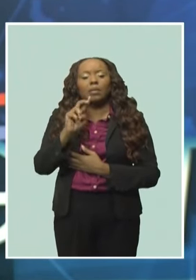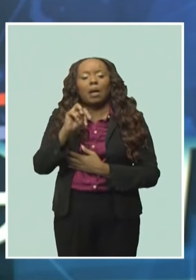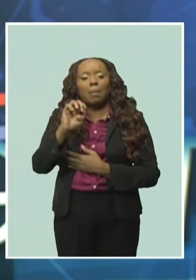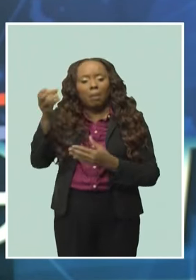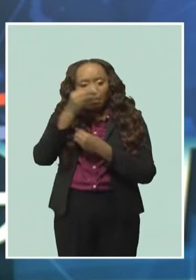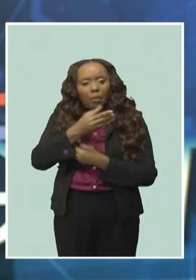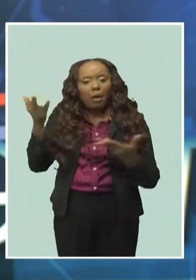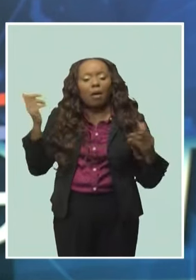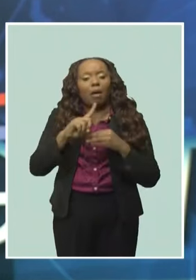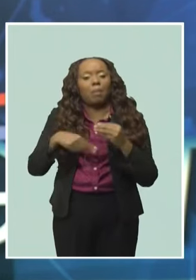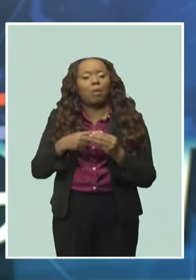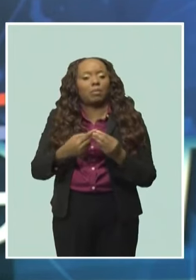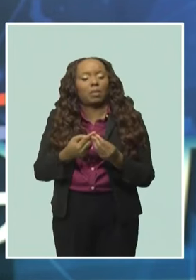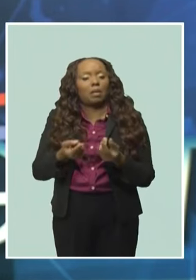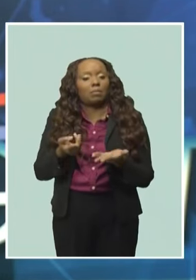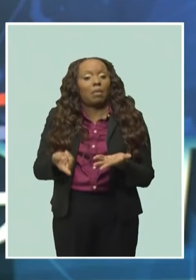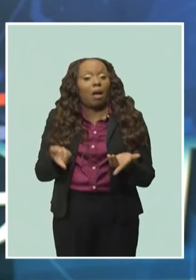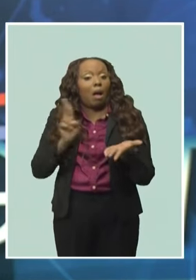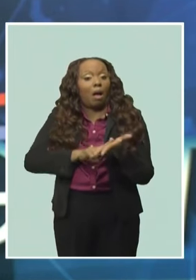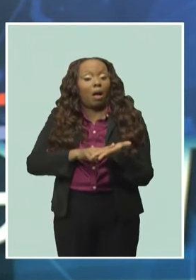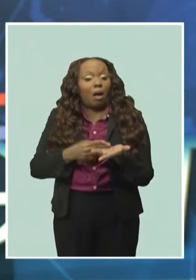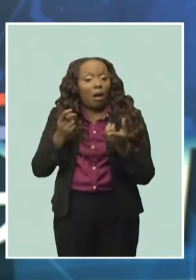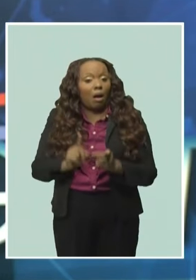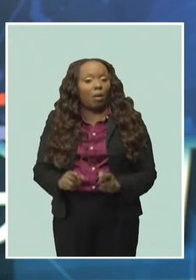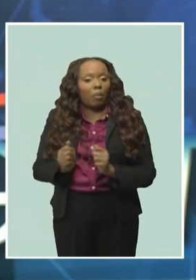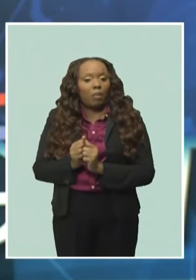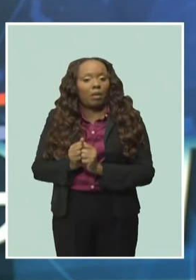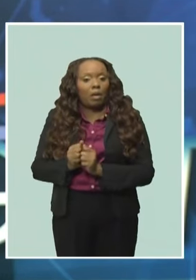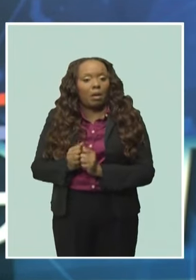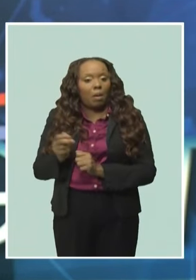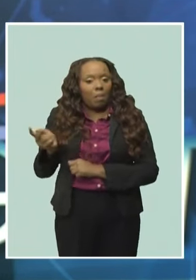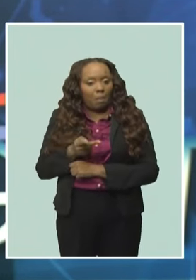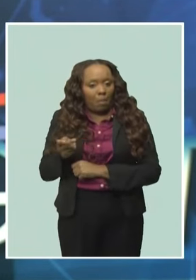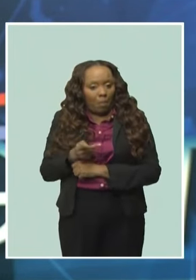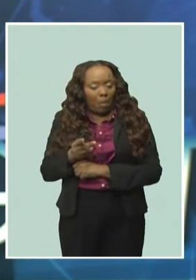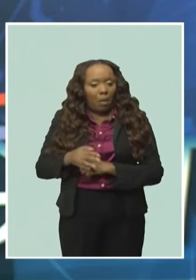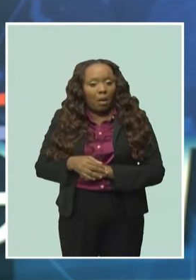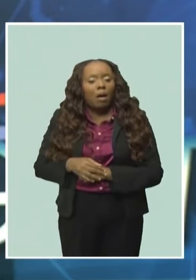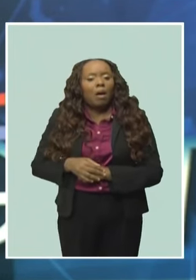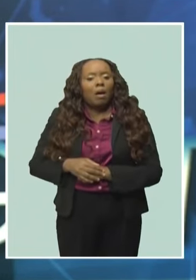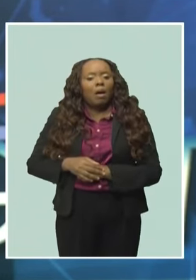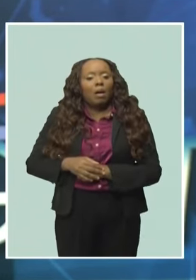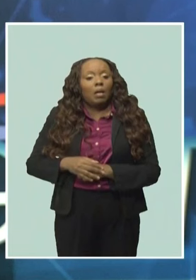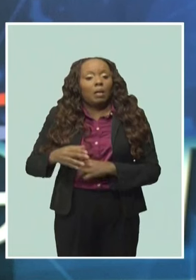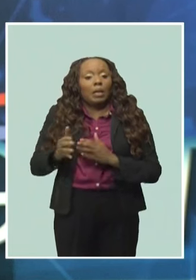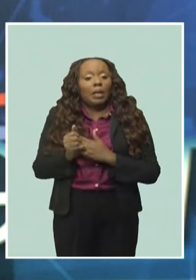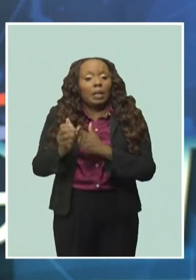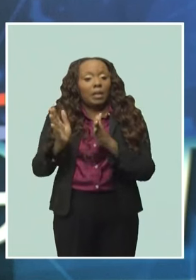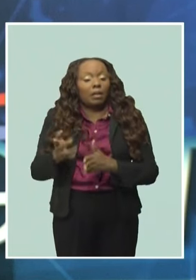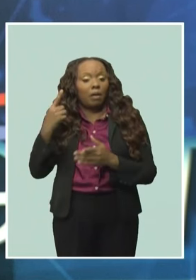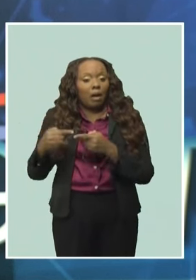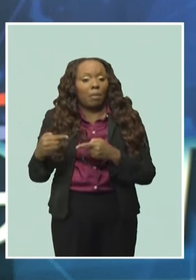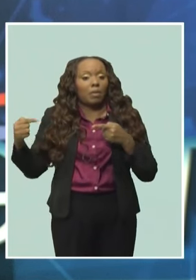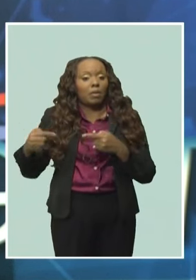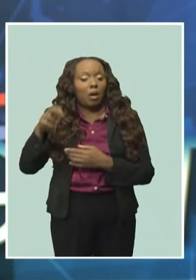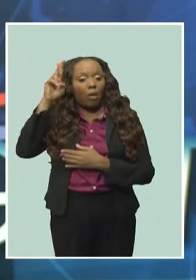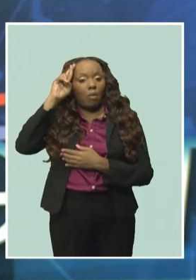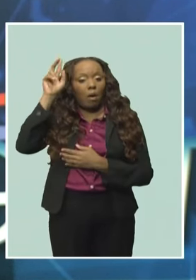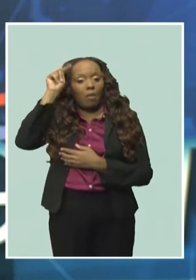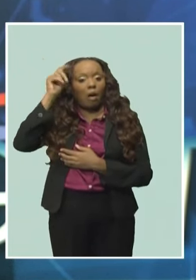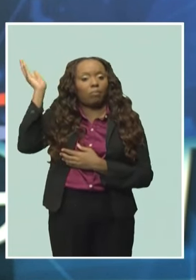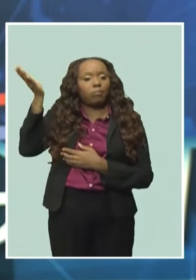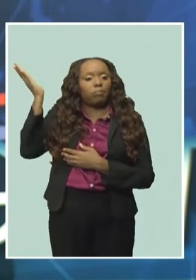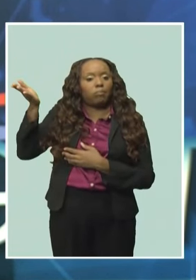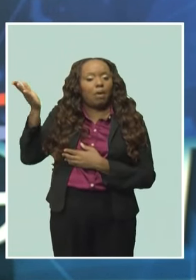the agreements are between Barbados and Suriname. She was making reference to comments made by the leader of the opposition, Ralph Thorne, on